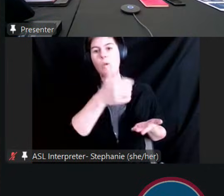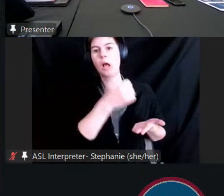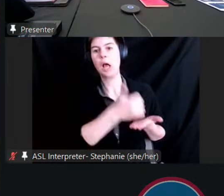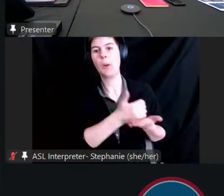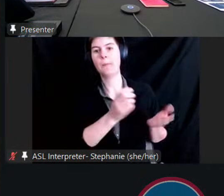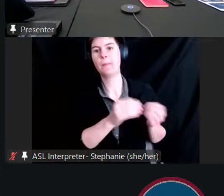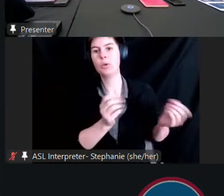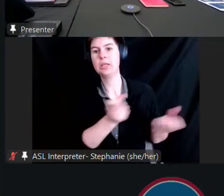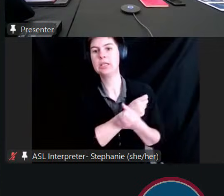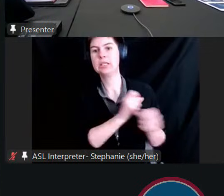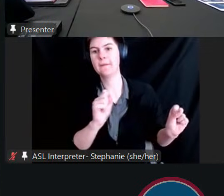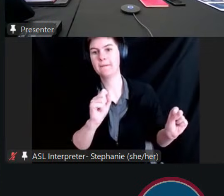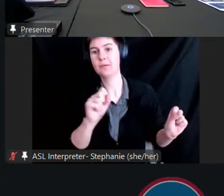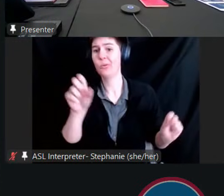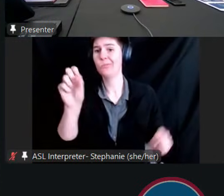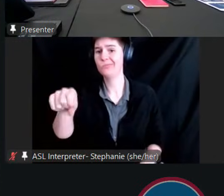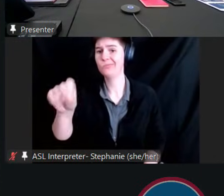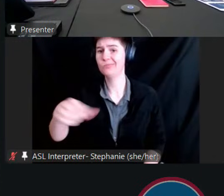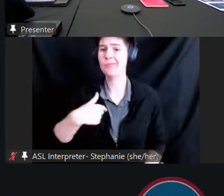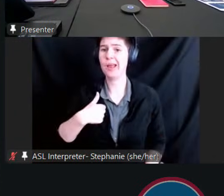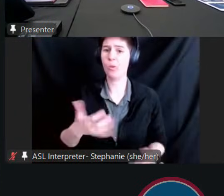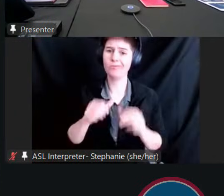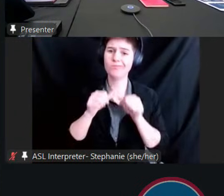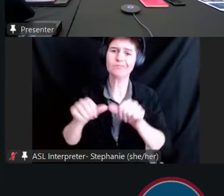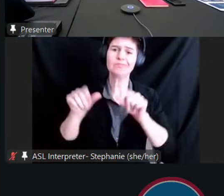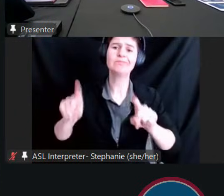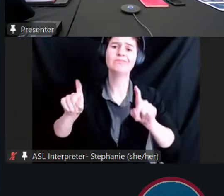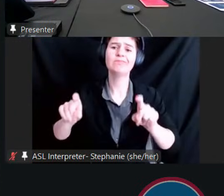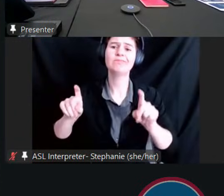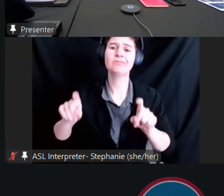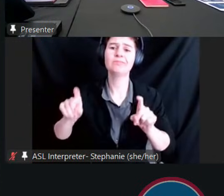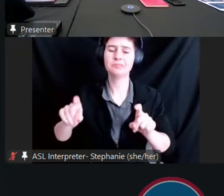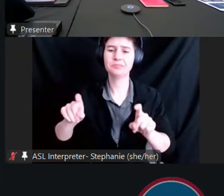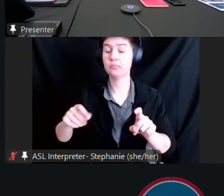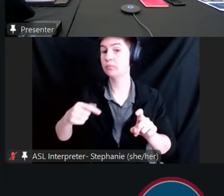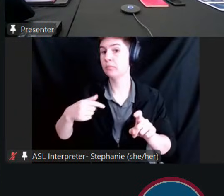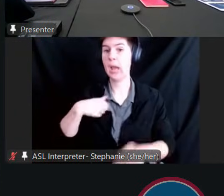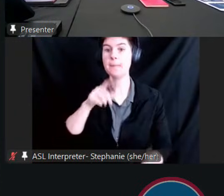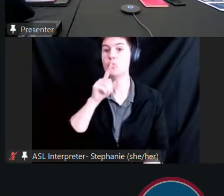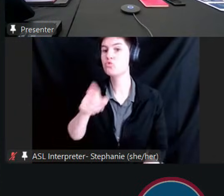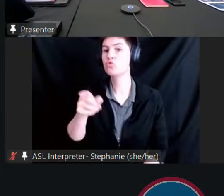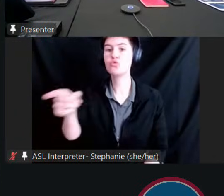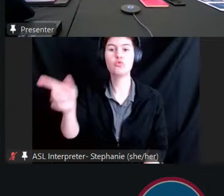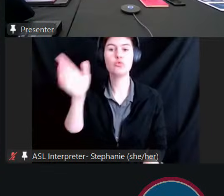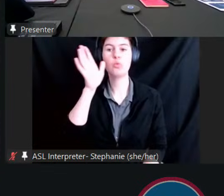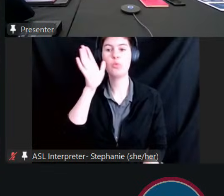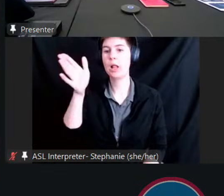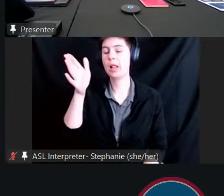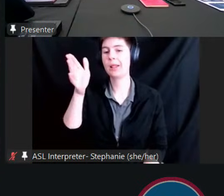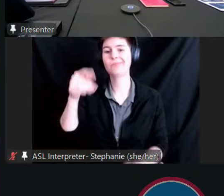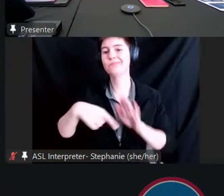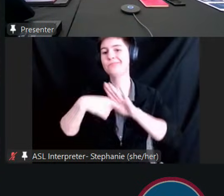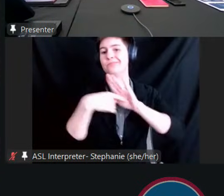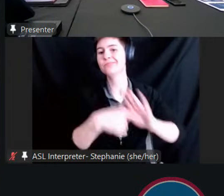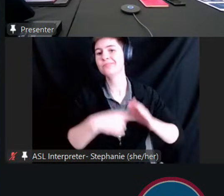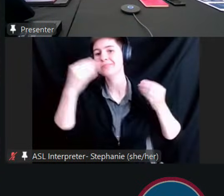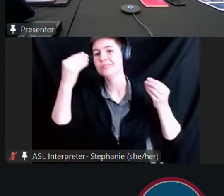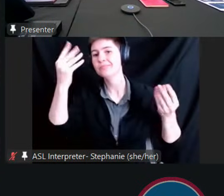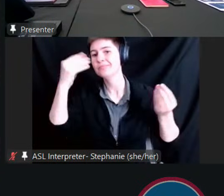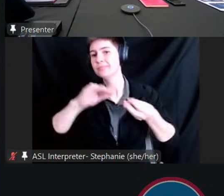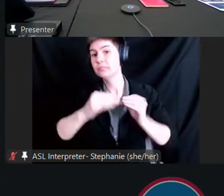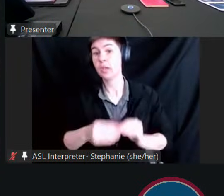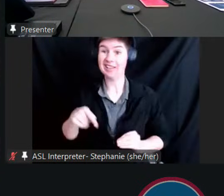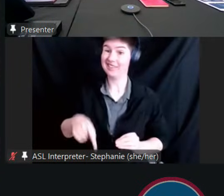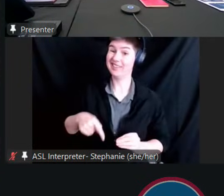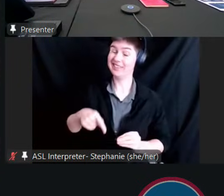see the expansion of that pilot soon. And I'm sure y'all have the numbers for things like, you know, the city, for better or worse, is money